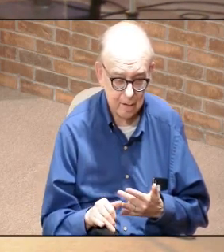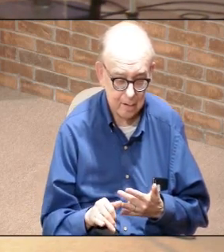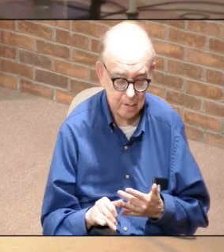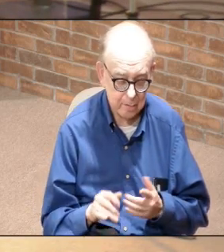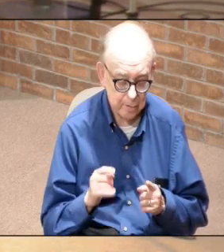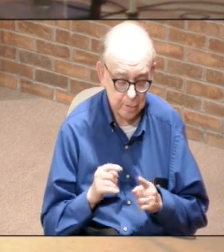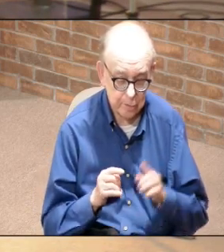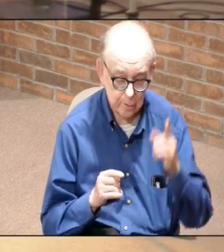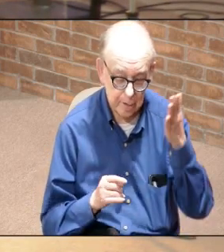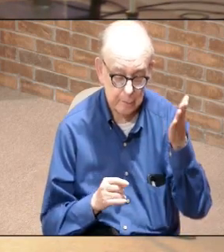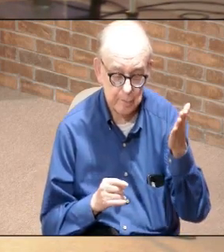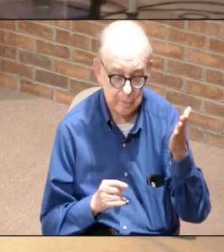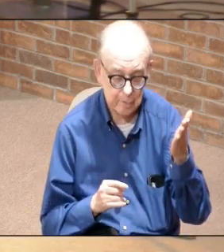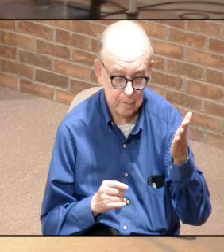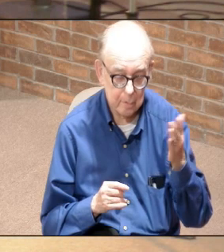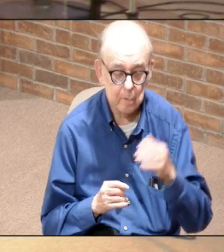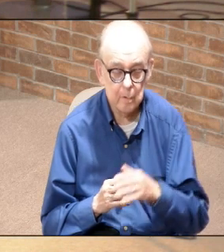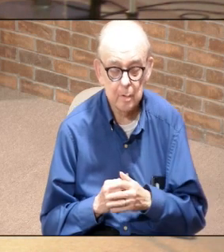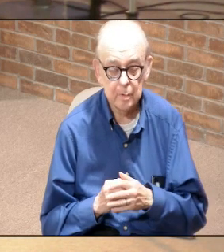to him